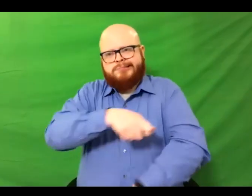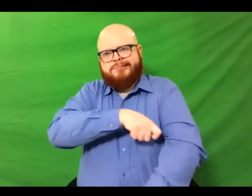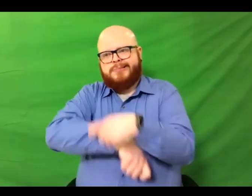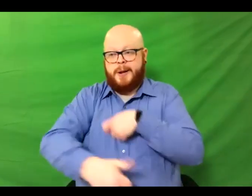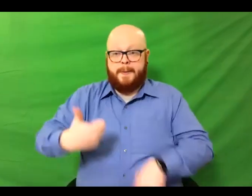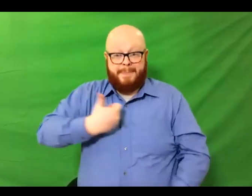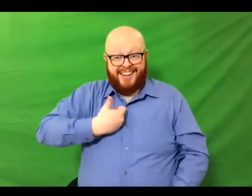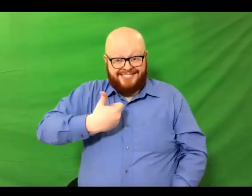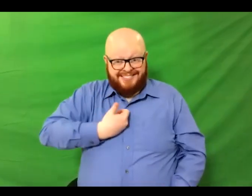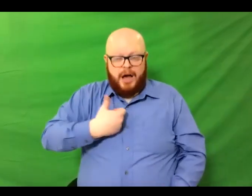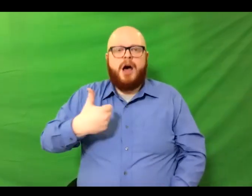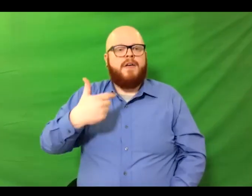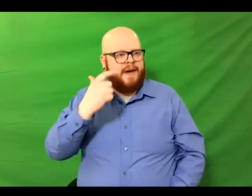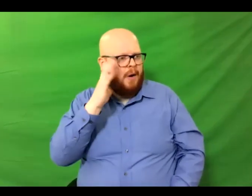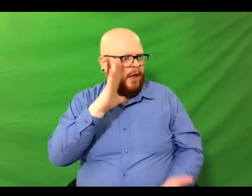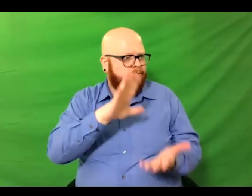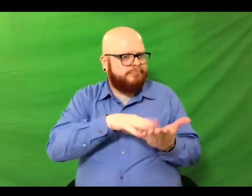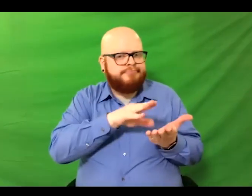other avenues.